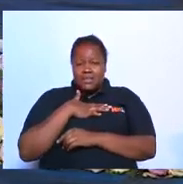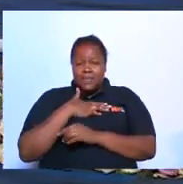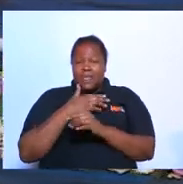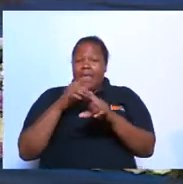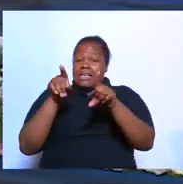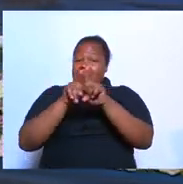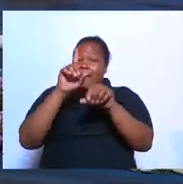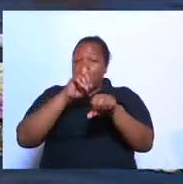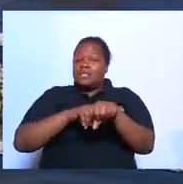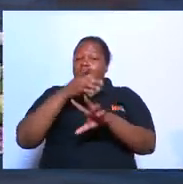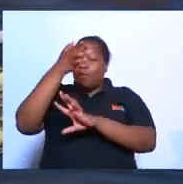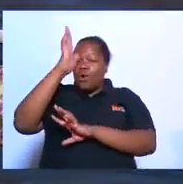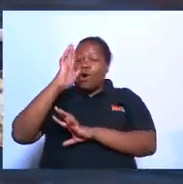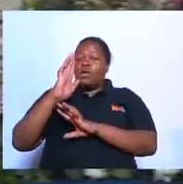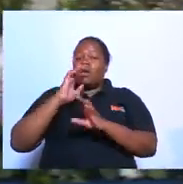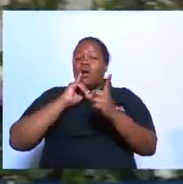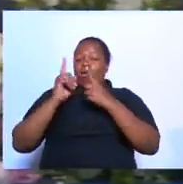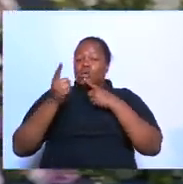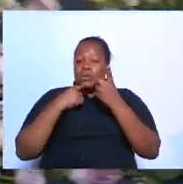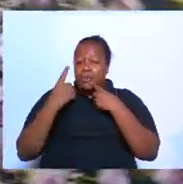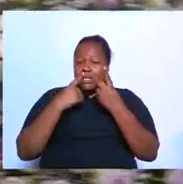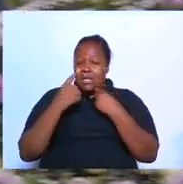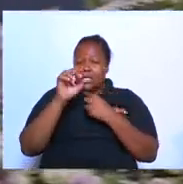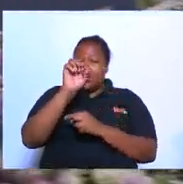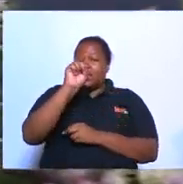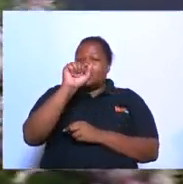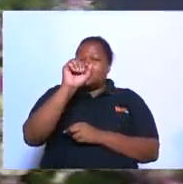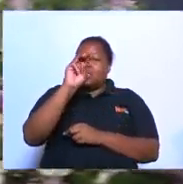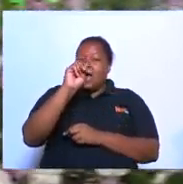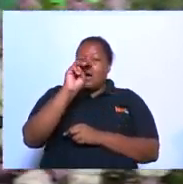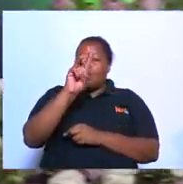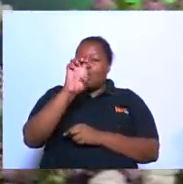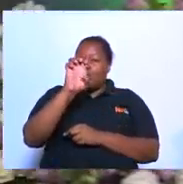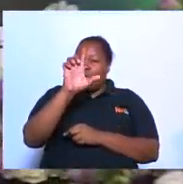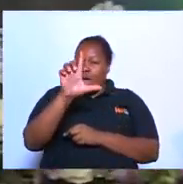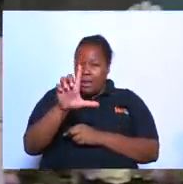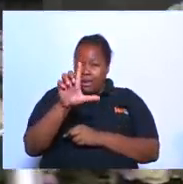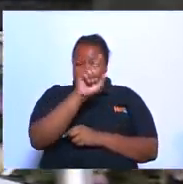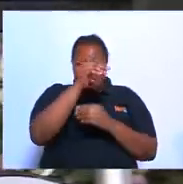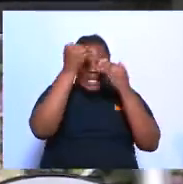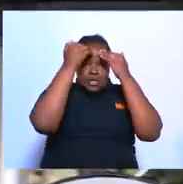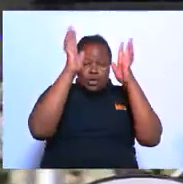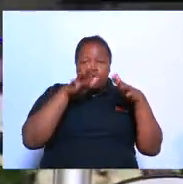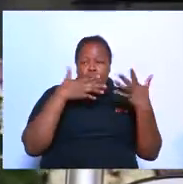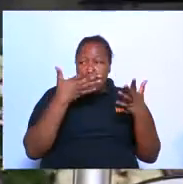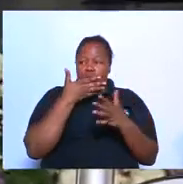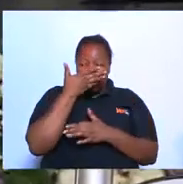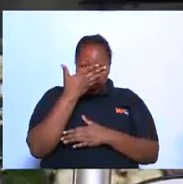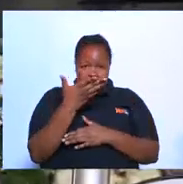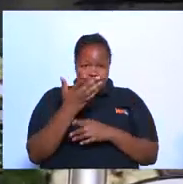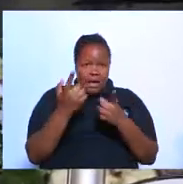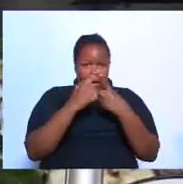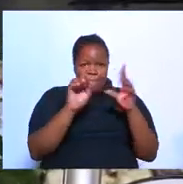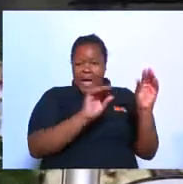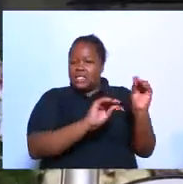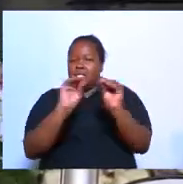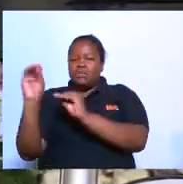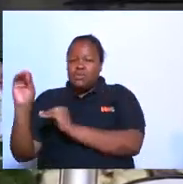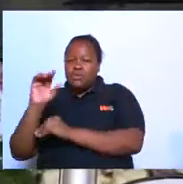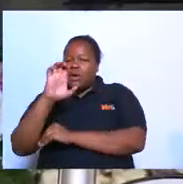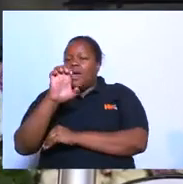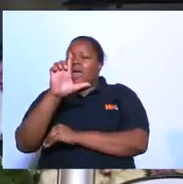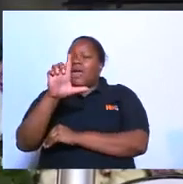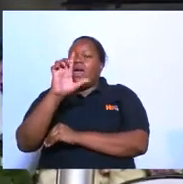even when God was speaking to Samuel remember someone didn't know how to respond he went to Ellie then